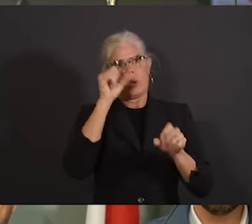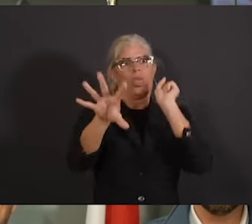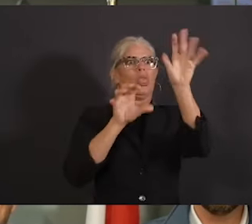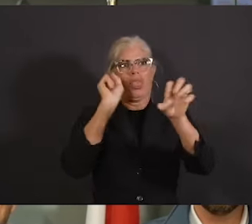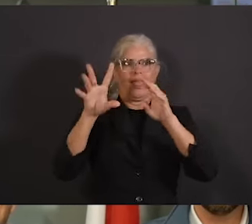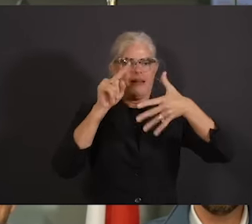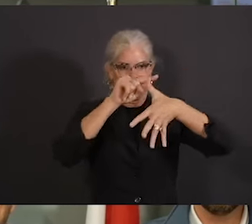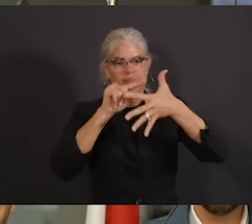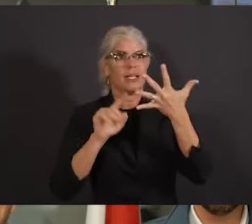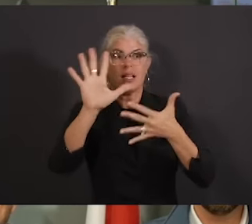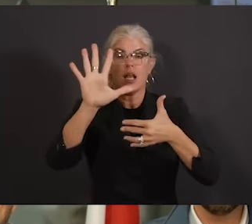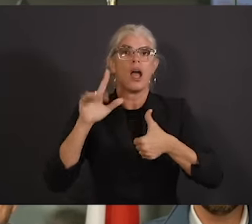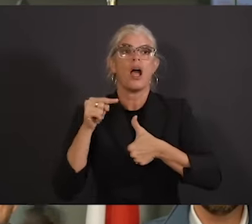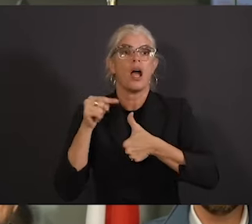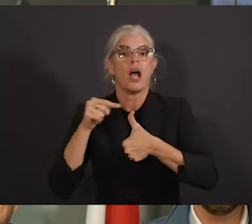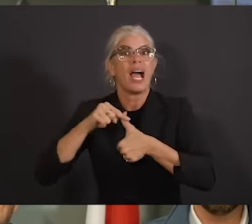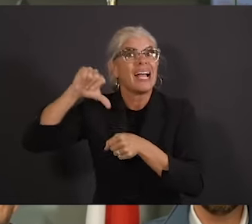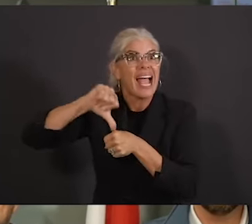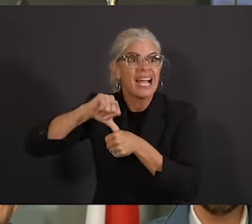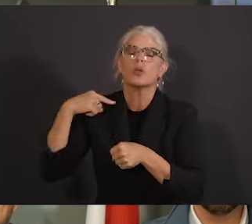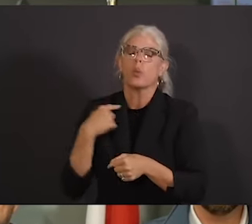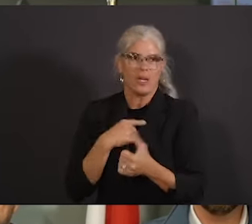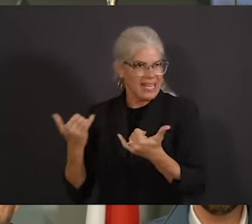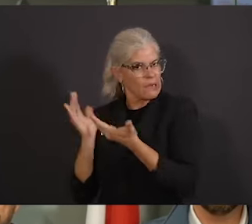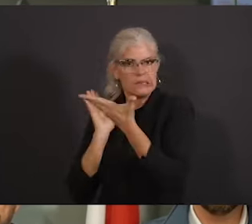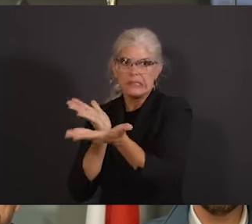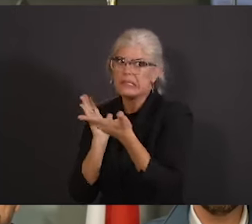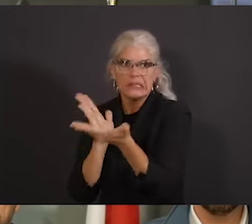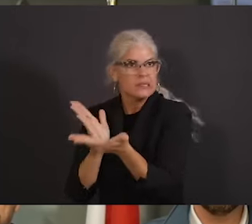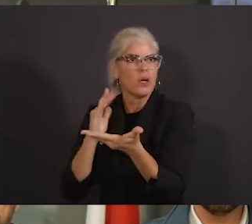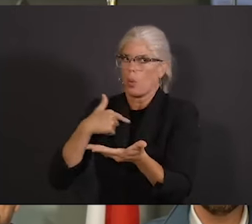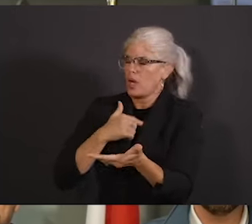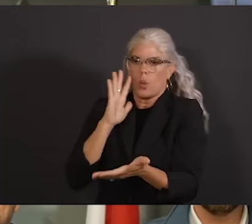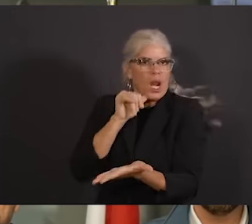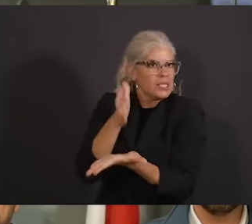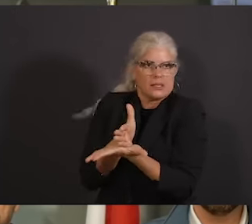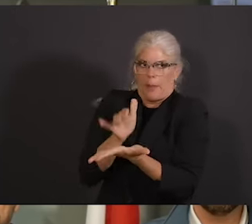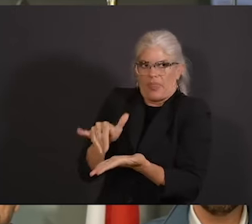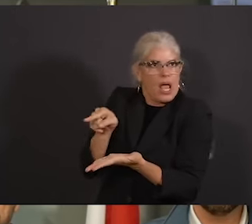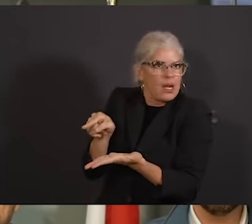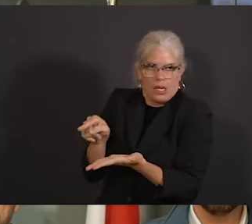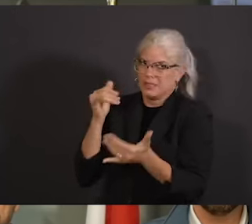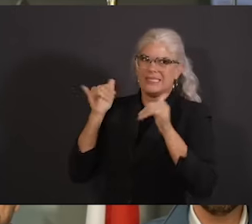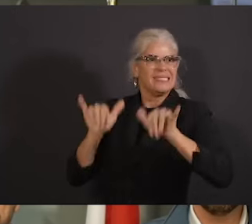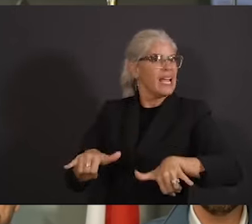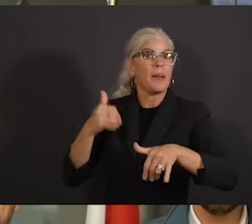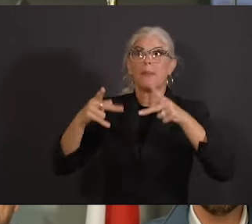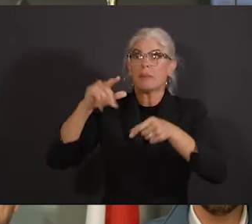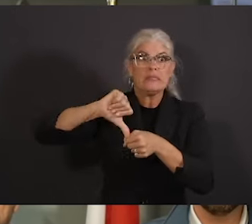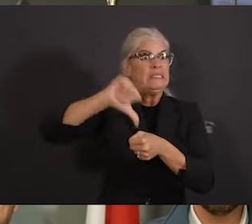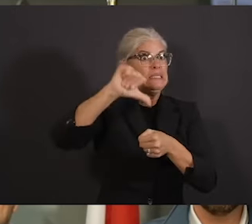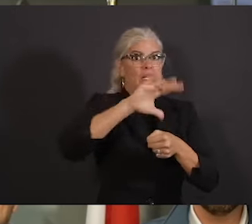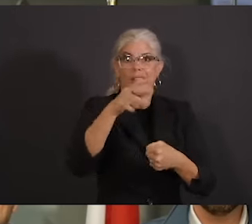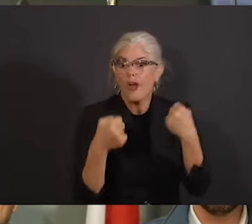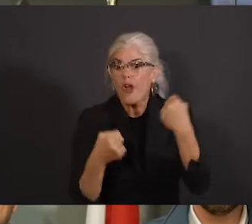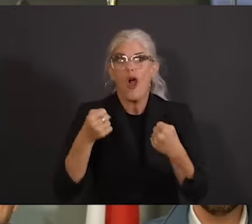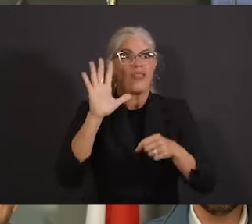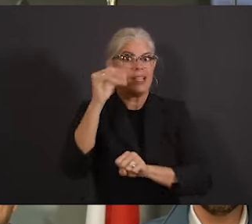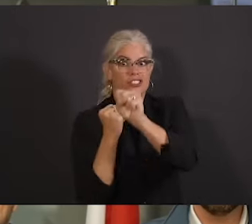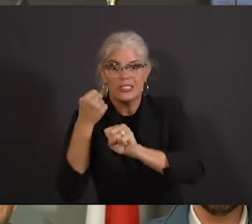continues to arrive at Florida ports. There has not been an interruption of that. I know people are going to fill up their gas tanks, which is a good thing. There's